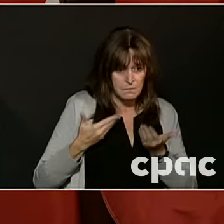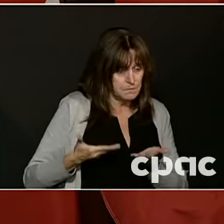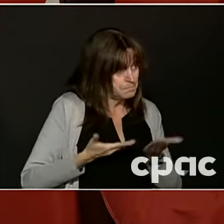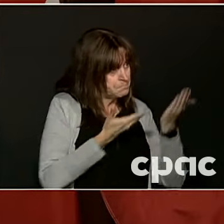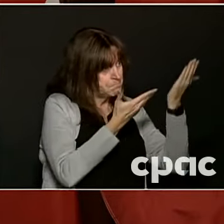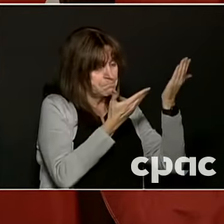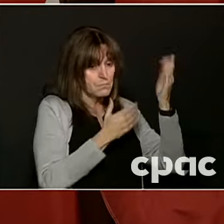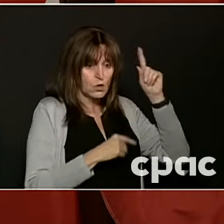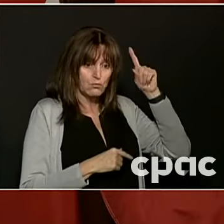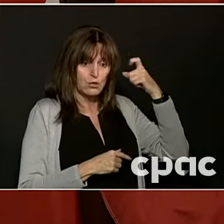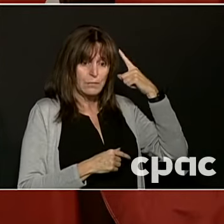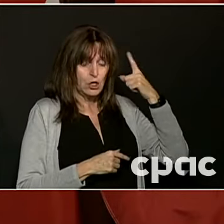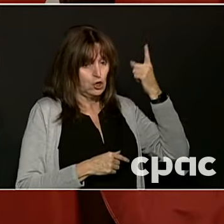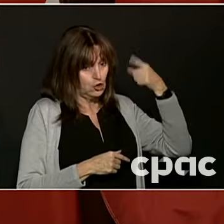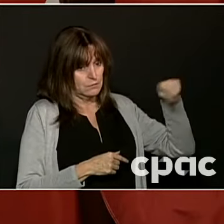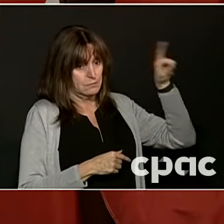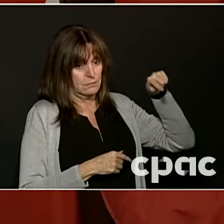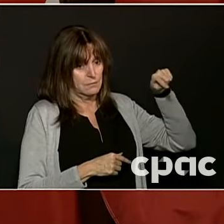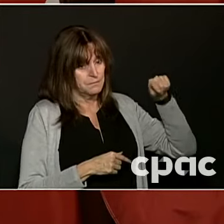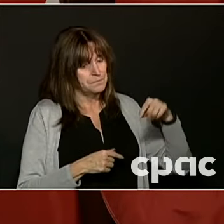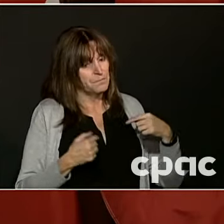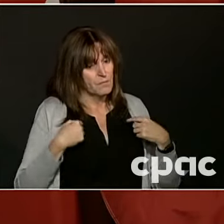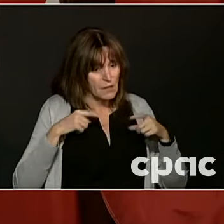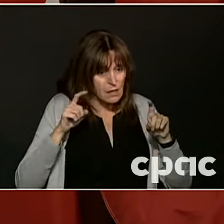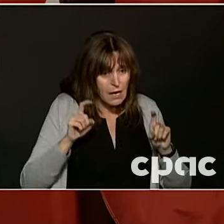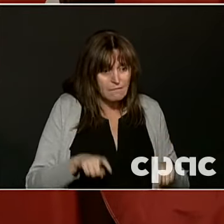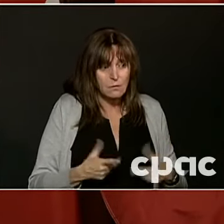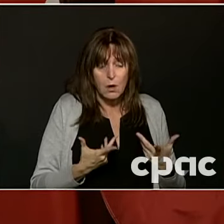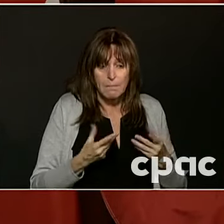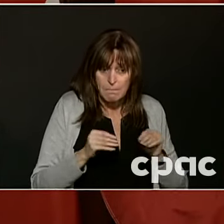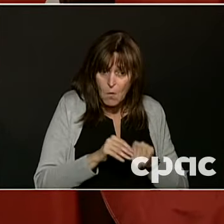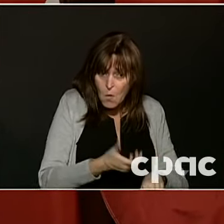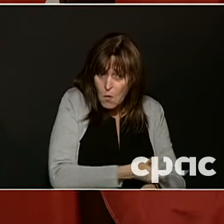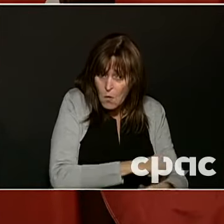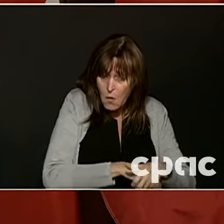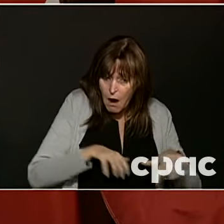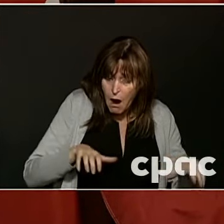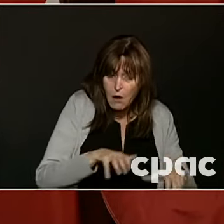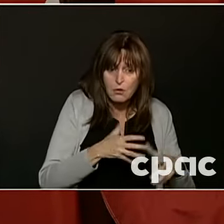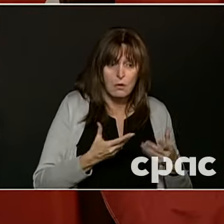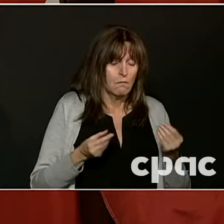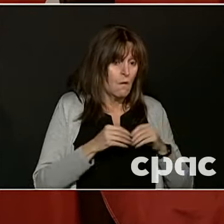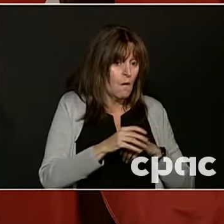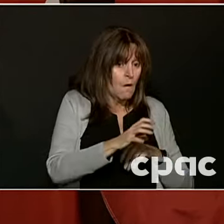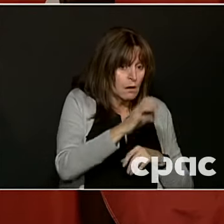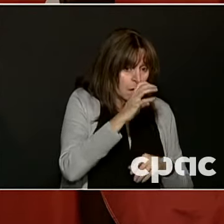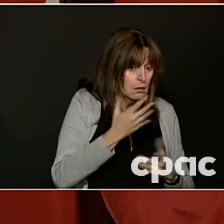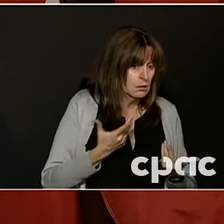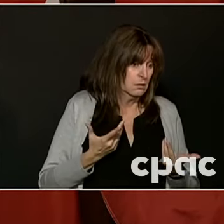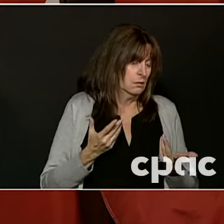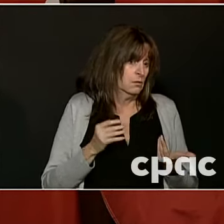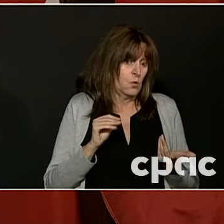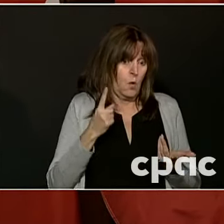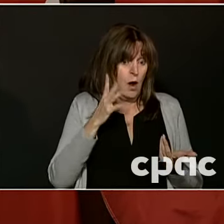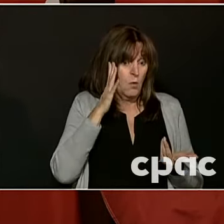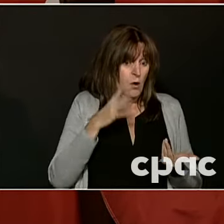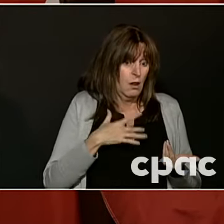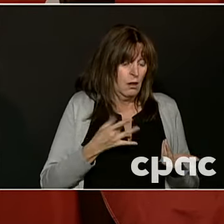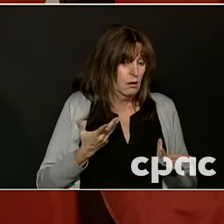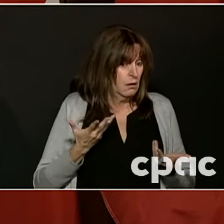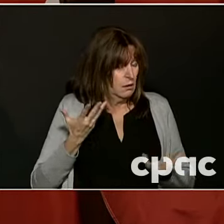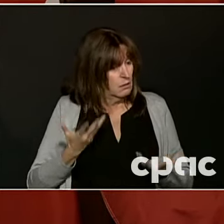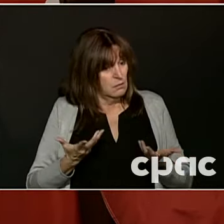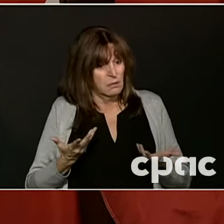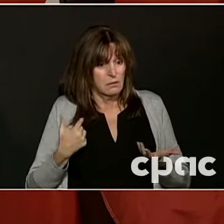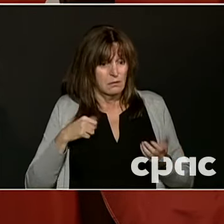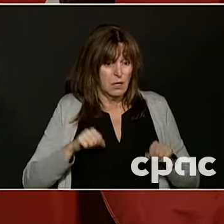and urgent actions, which I know that no one's going to like, but maybe what we have to do to prevent deaths, vulnerable people being